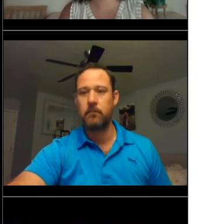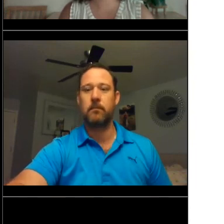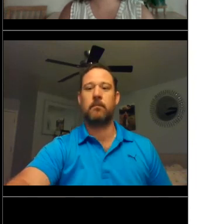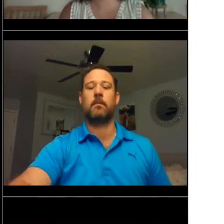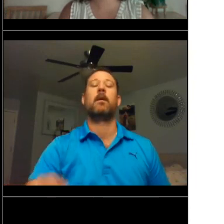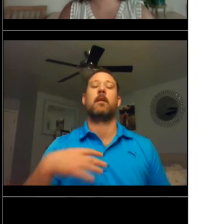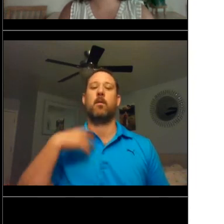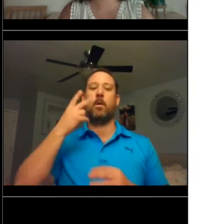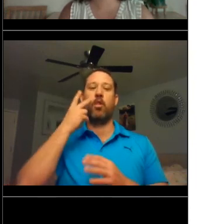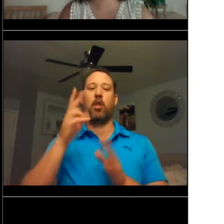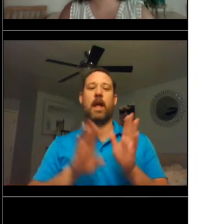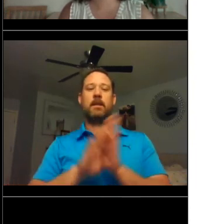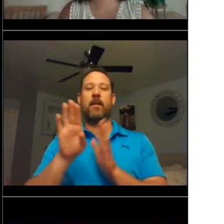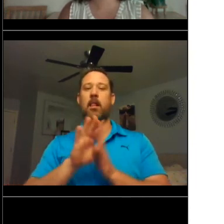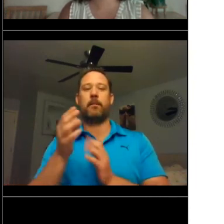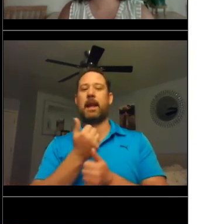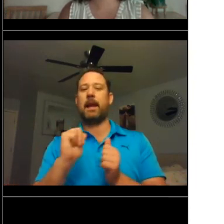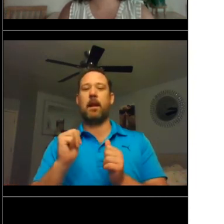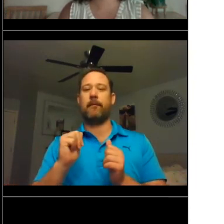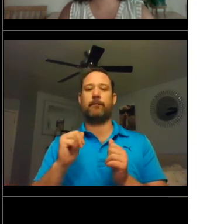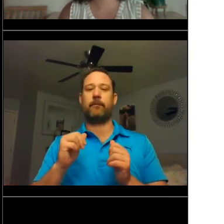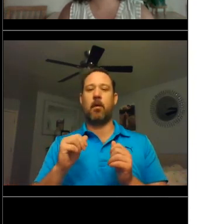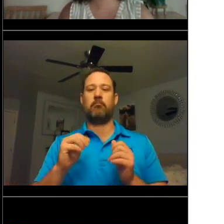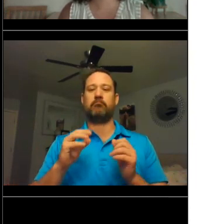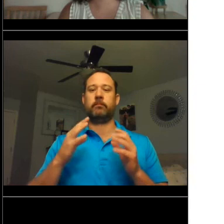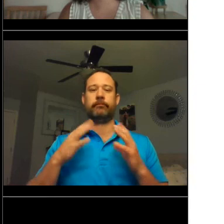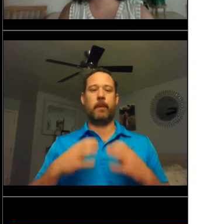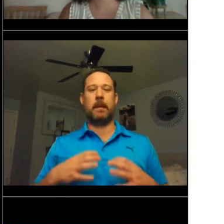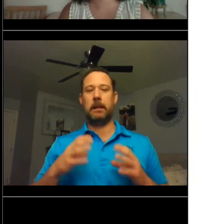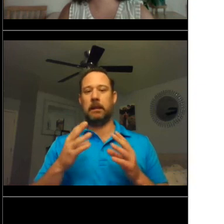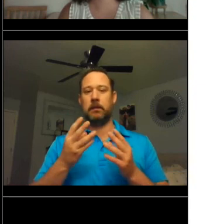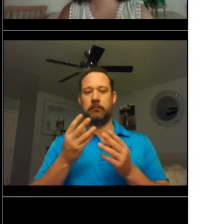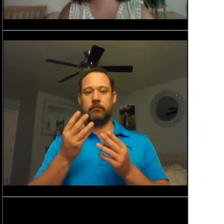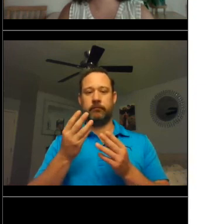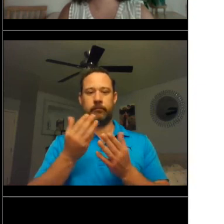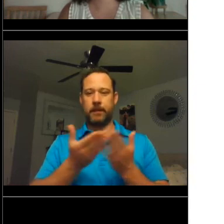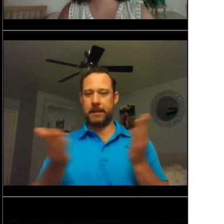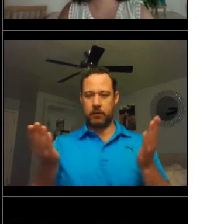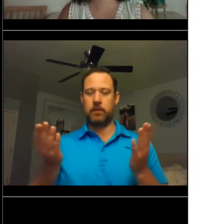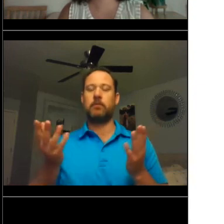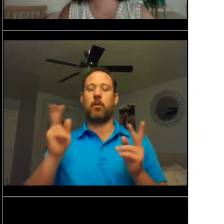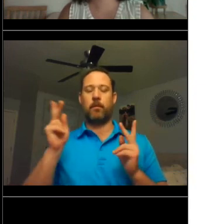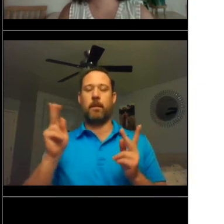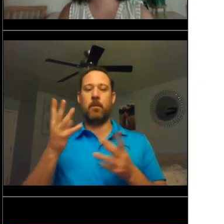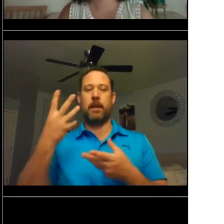developing any of our committee materials and having that posted so that folks can engage there.